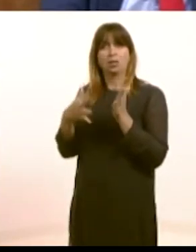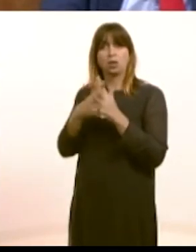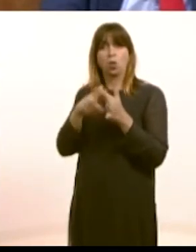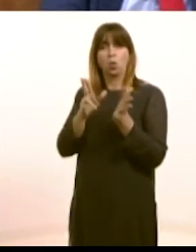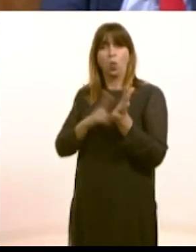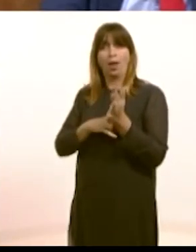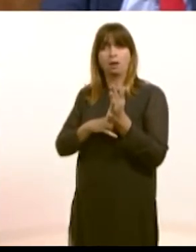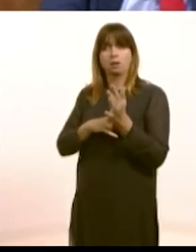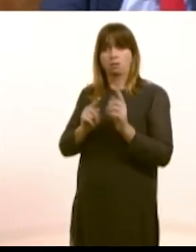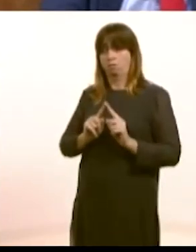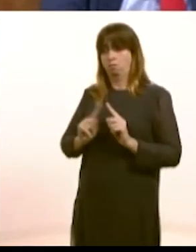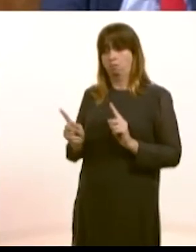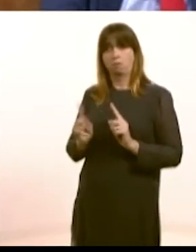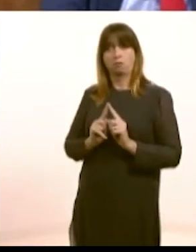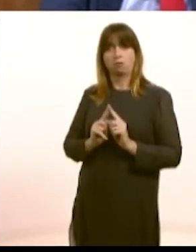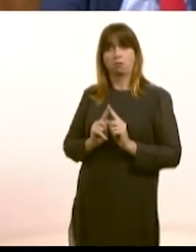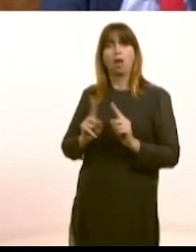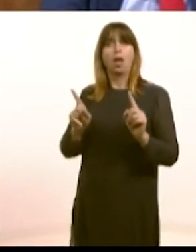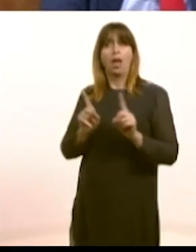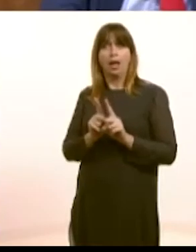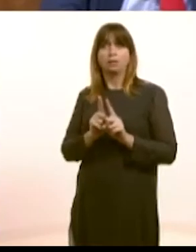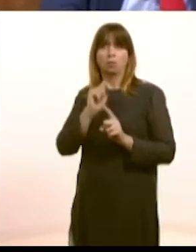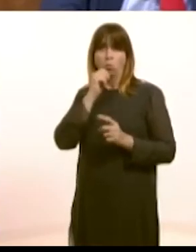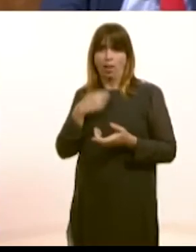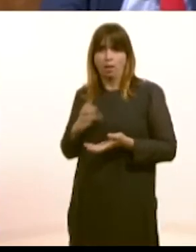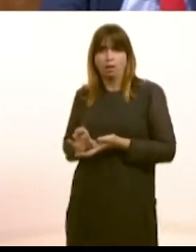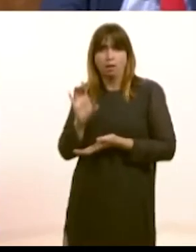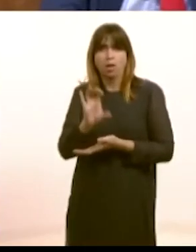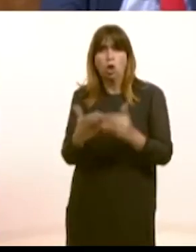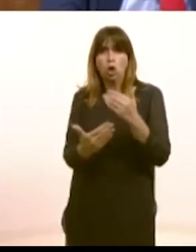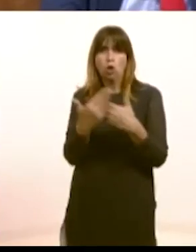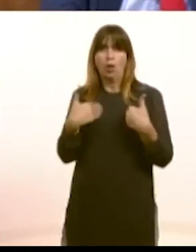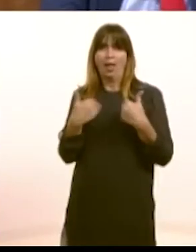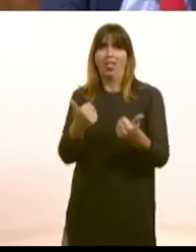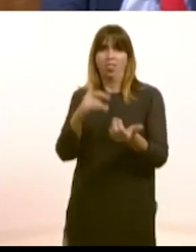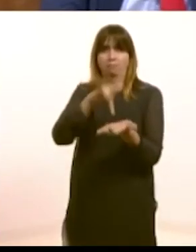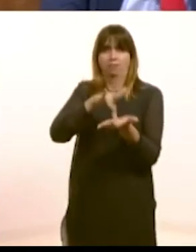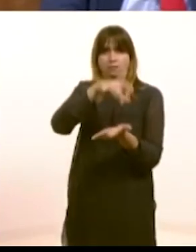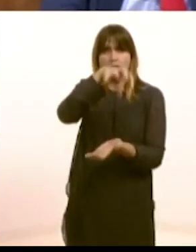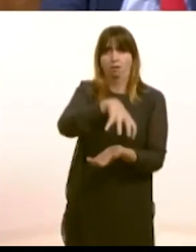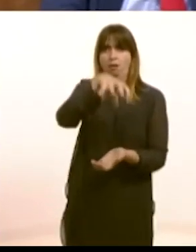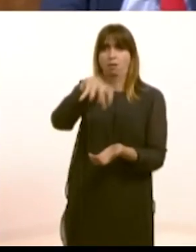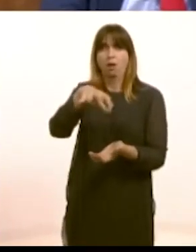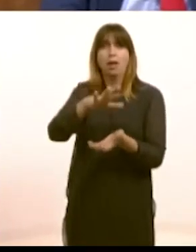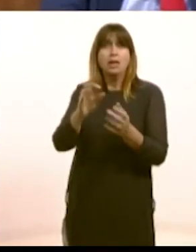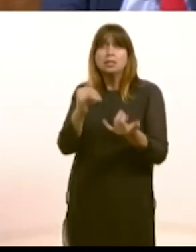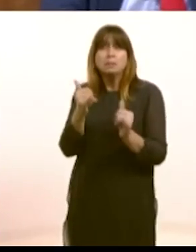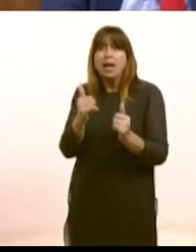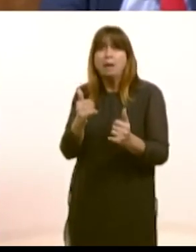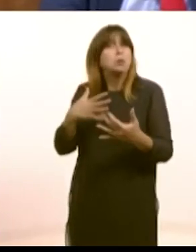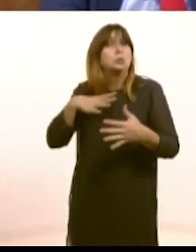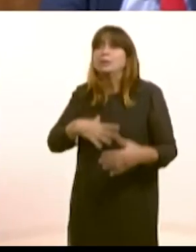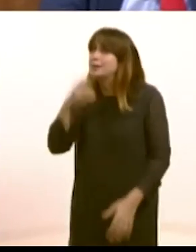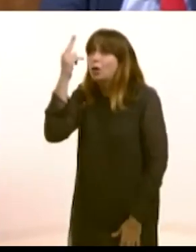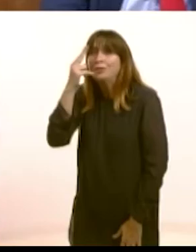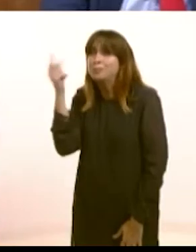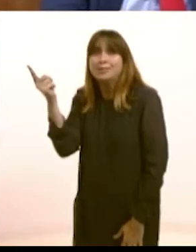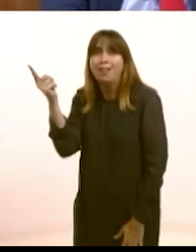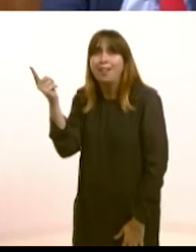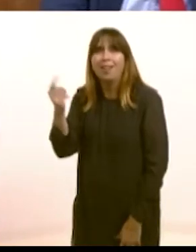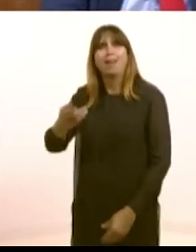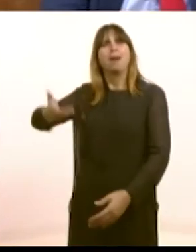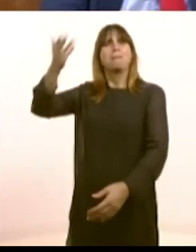from Blaenau Ffestiniog, and indeed the promise of investment into new health facilities so that people don't have to go into hospital in the first place. For many, many years, we